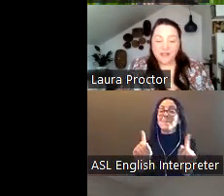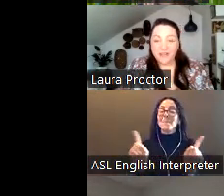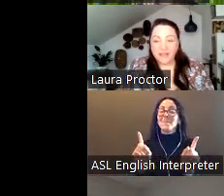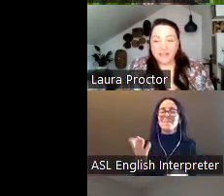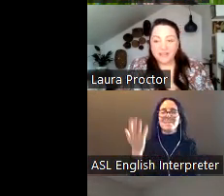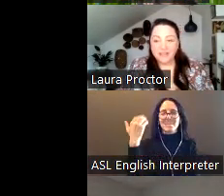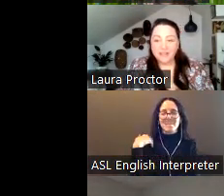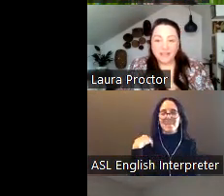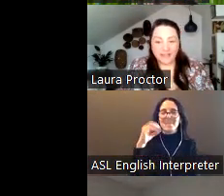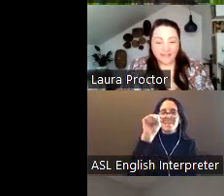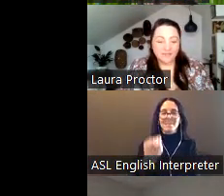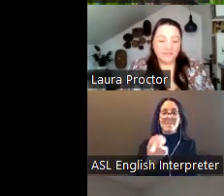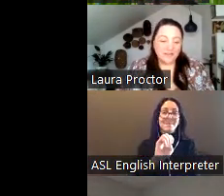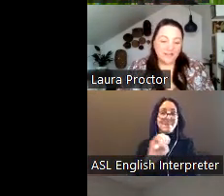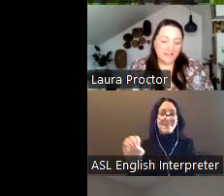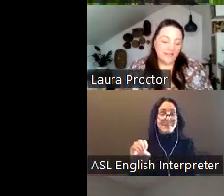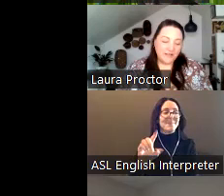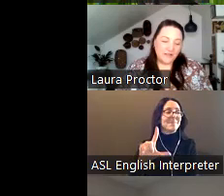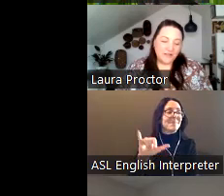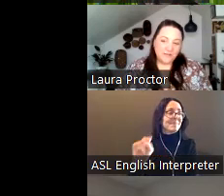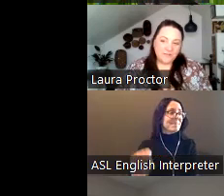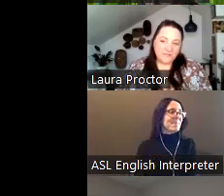former Southeast Lynn.